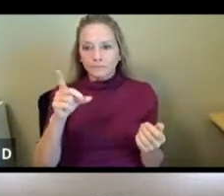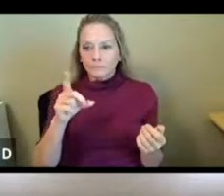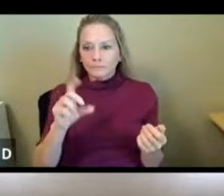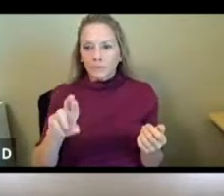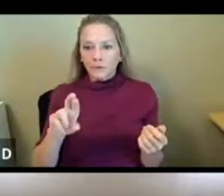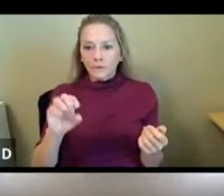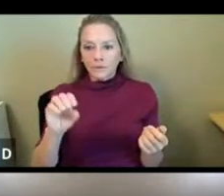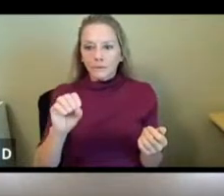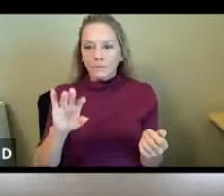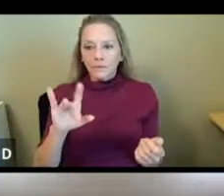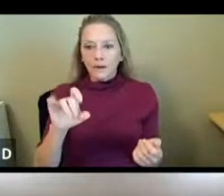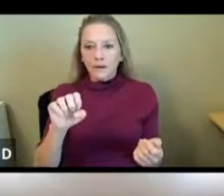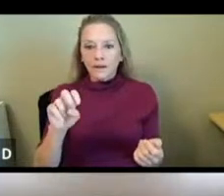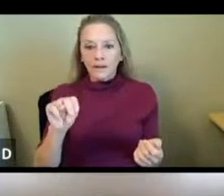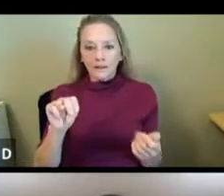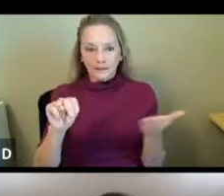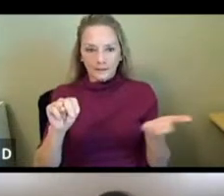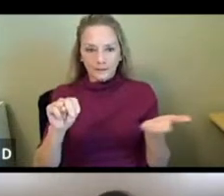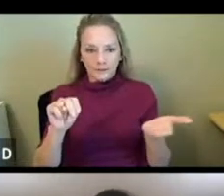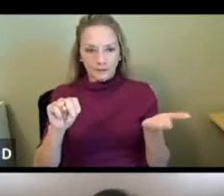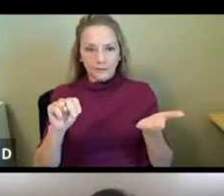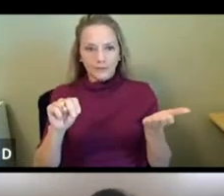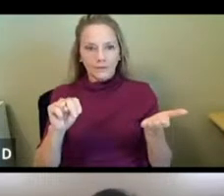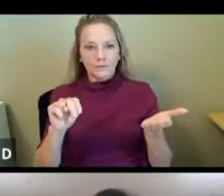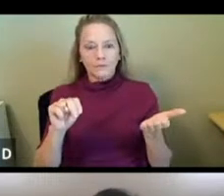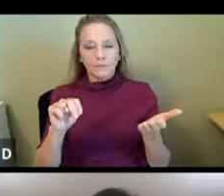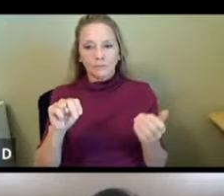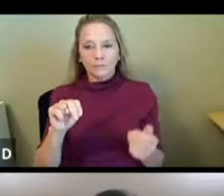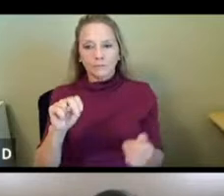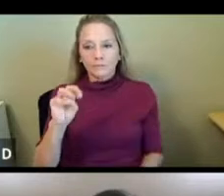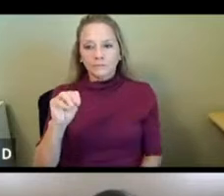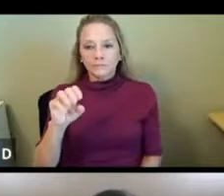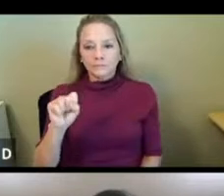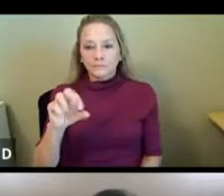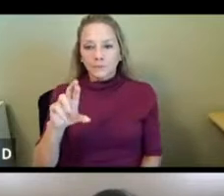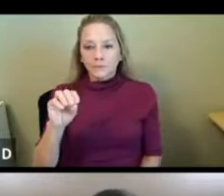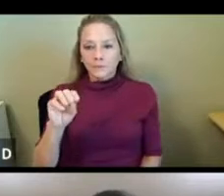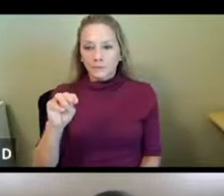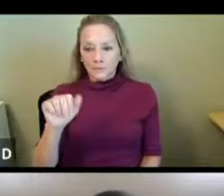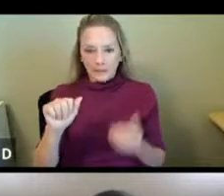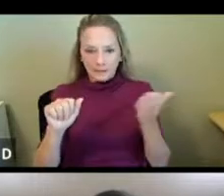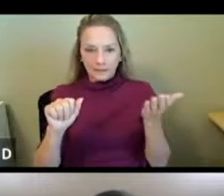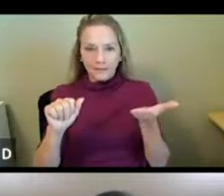Dr. O'Brien, Here. Ms. Roma, Here.